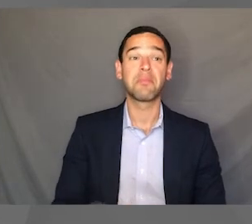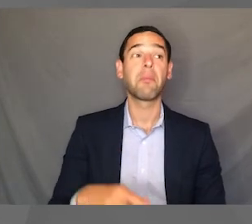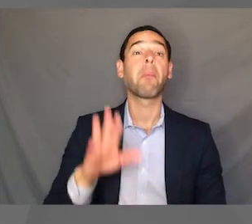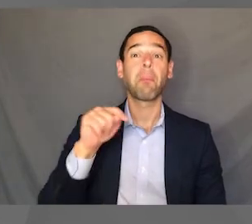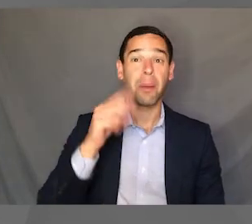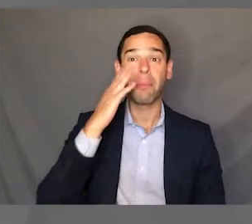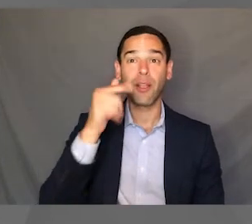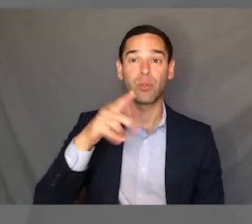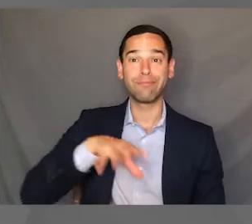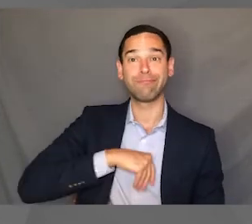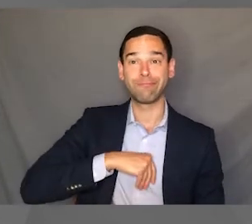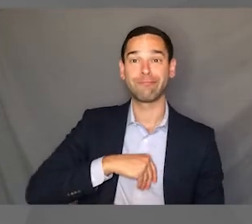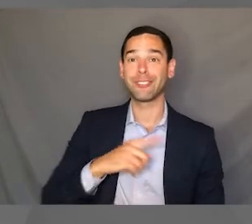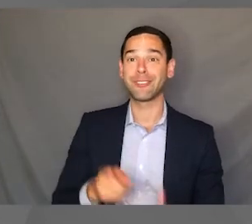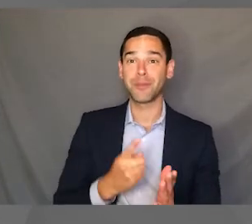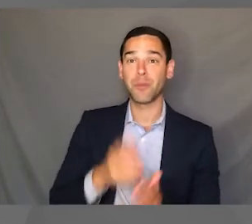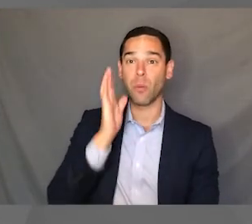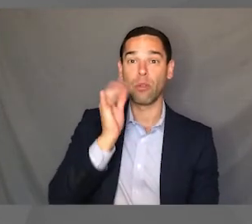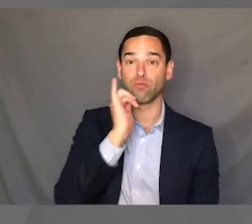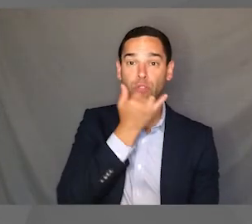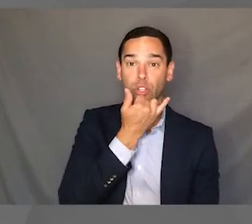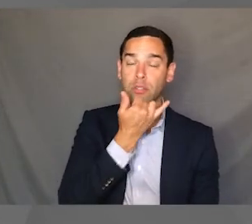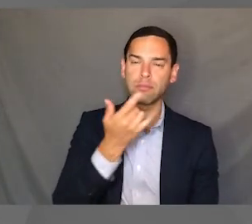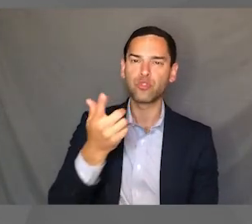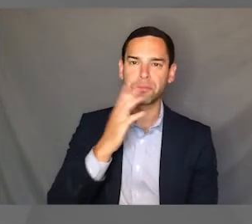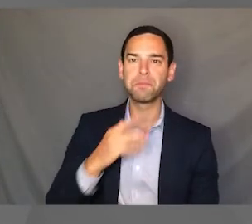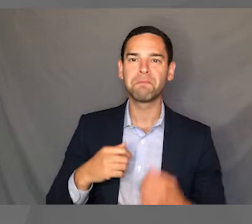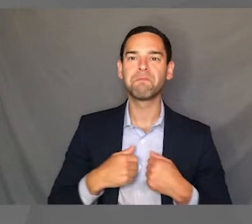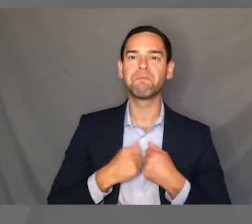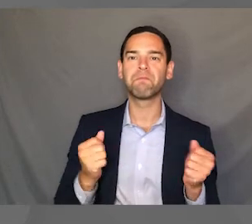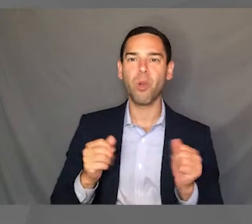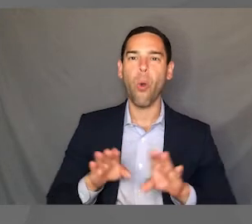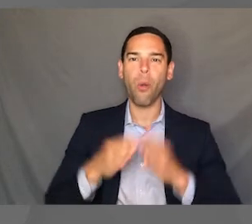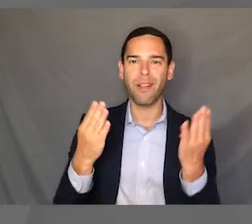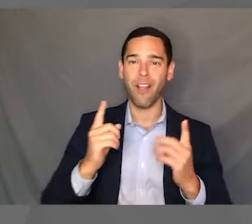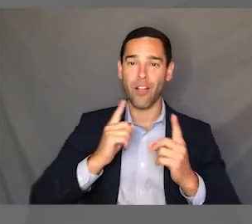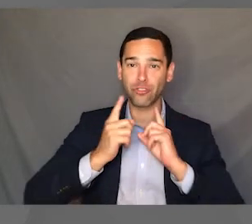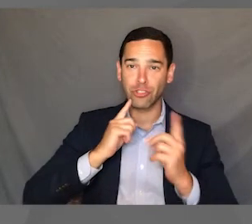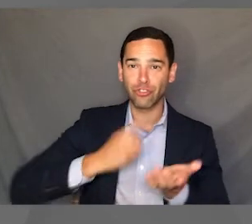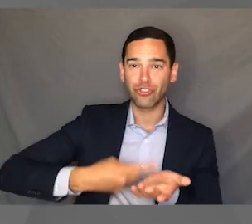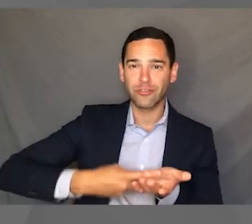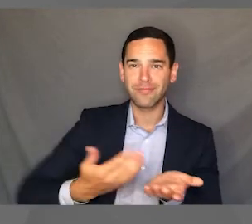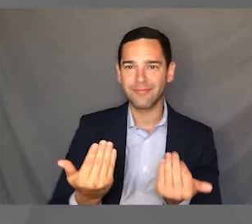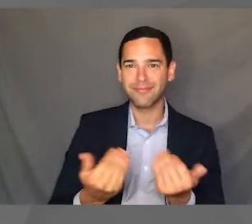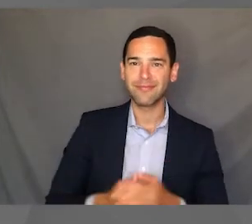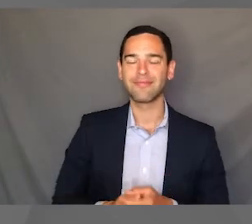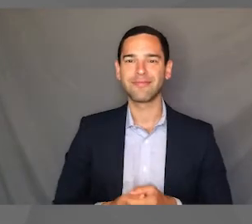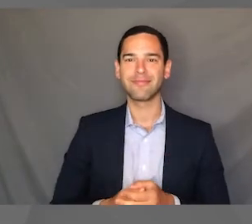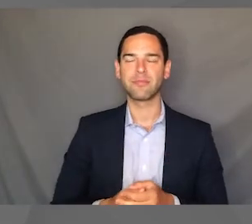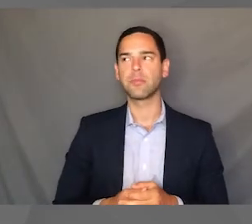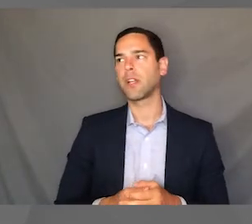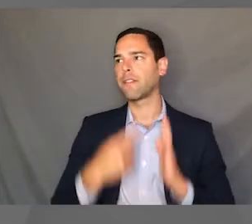to get it wrong, have an open conversation. We want to talk about this more. We look at how can we make our organizations, our